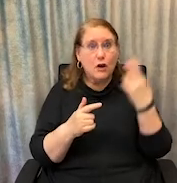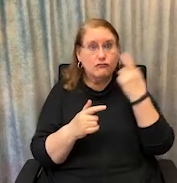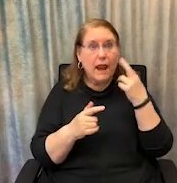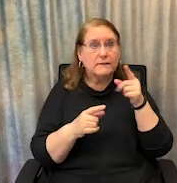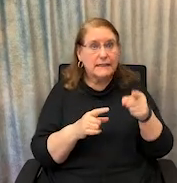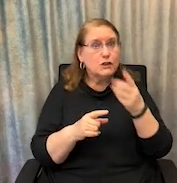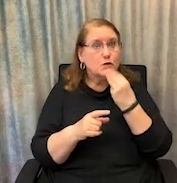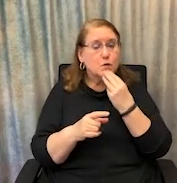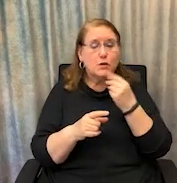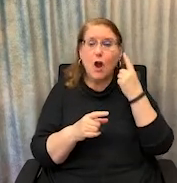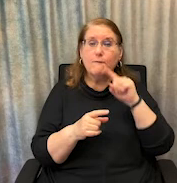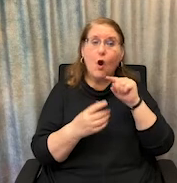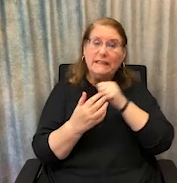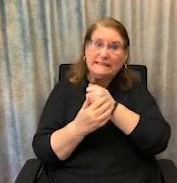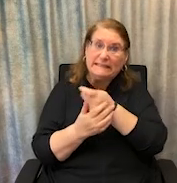realized that he's Jewish,